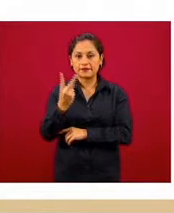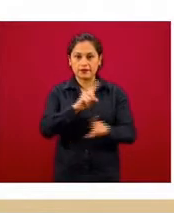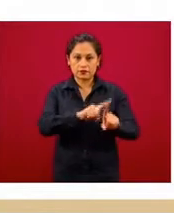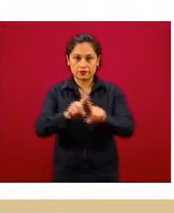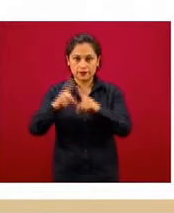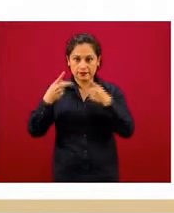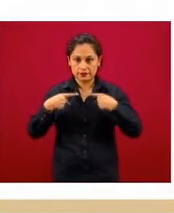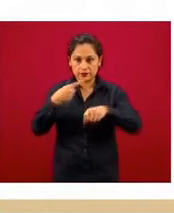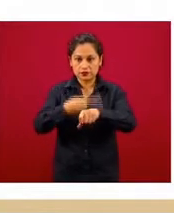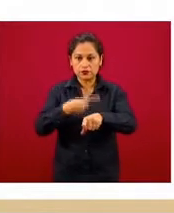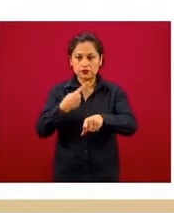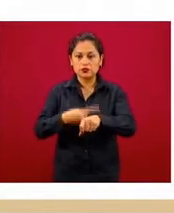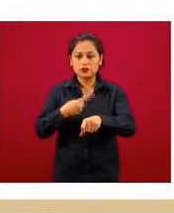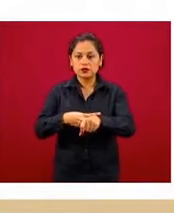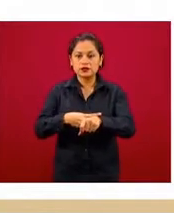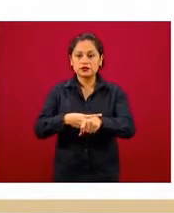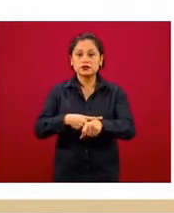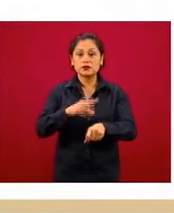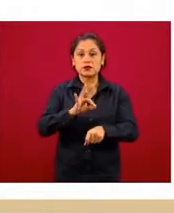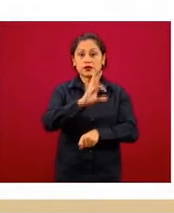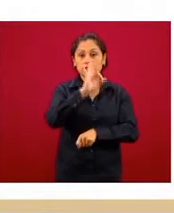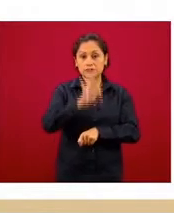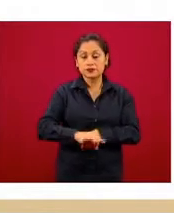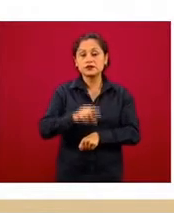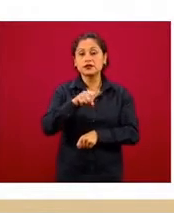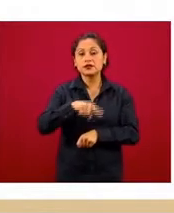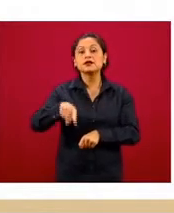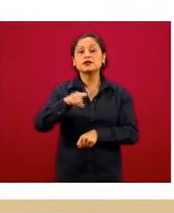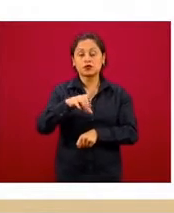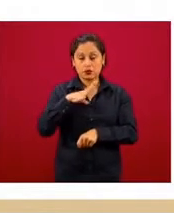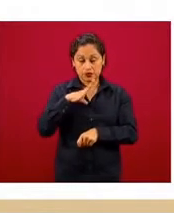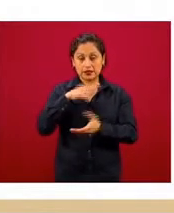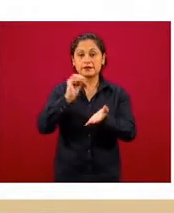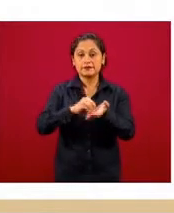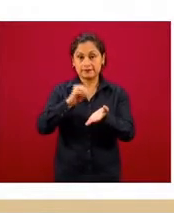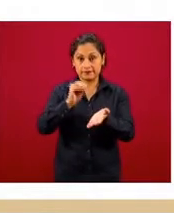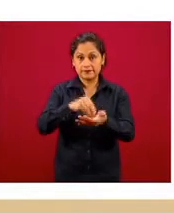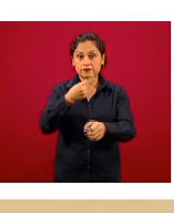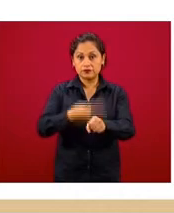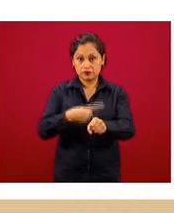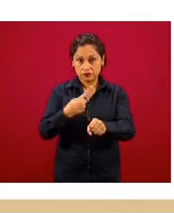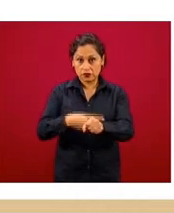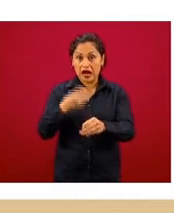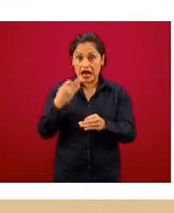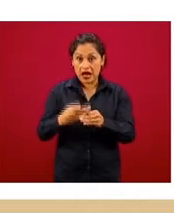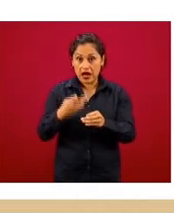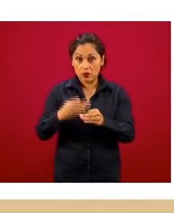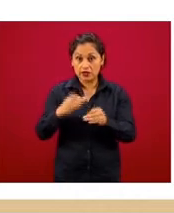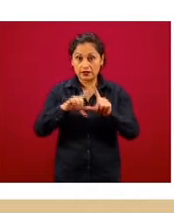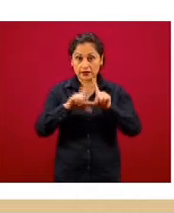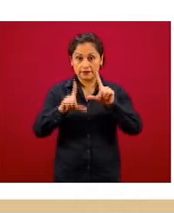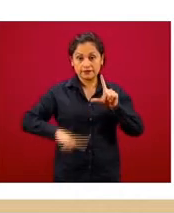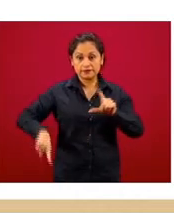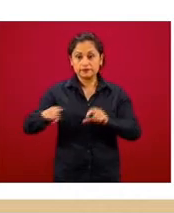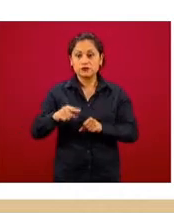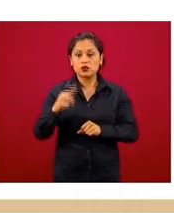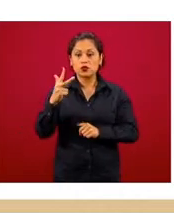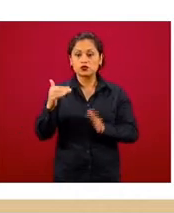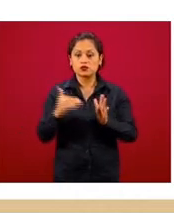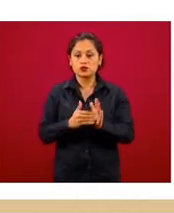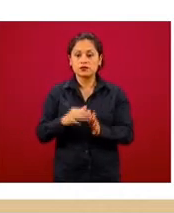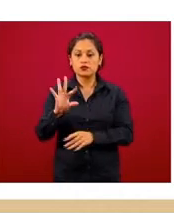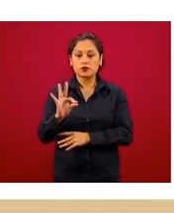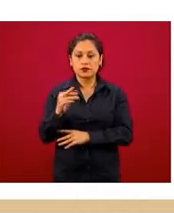We have 1/4 of these cases that are active. This is the active pandemic in